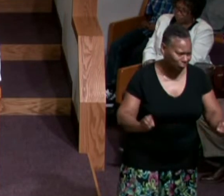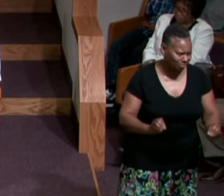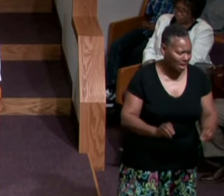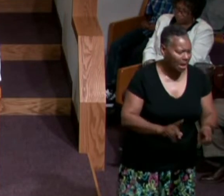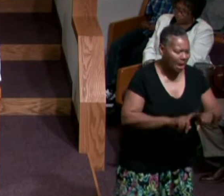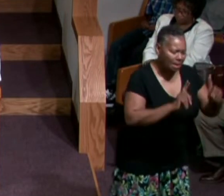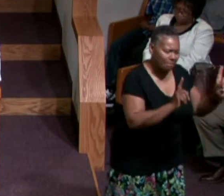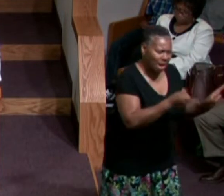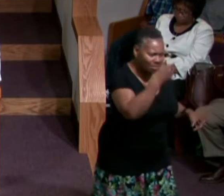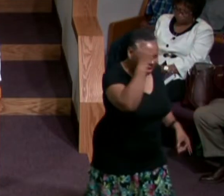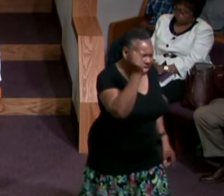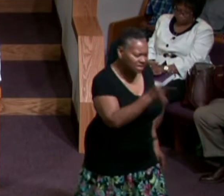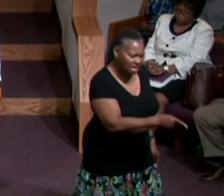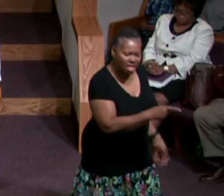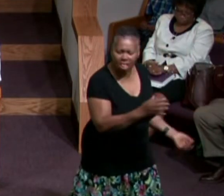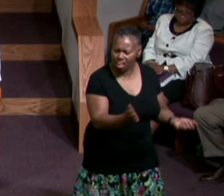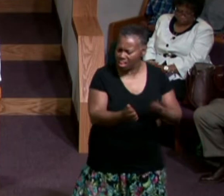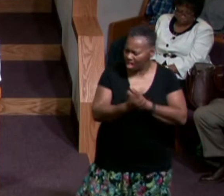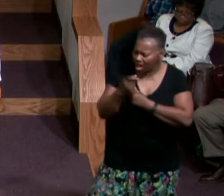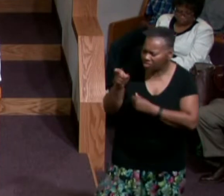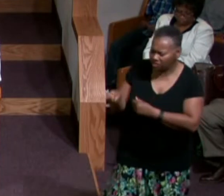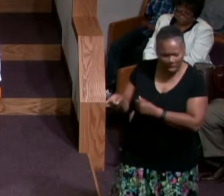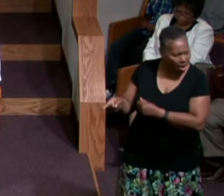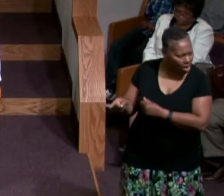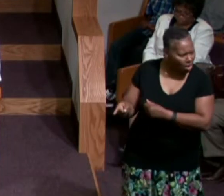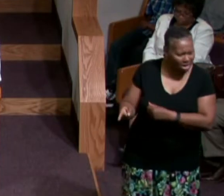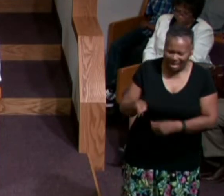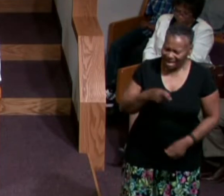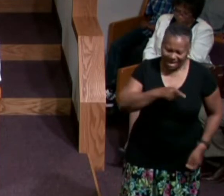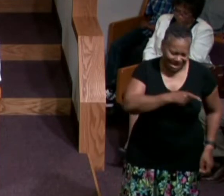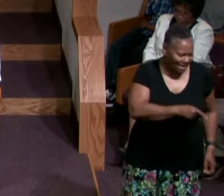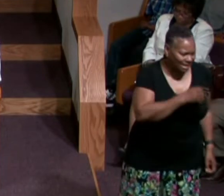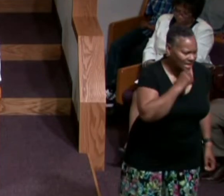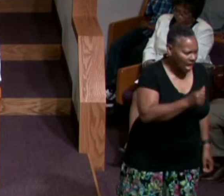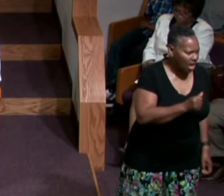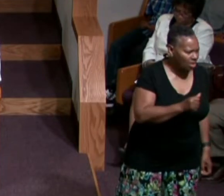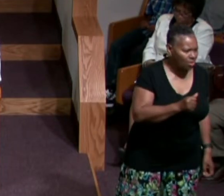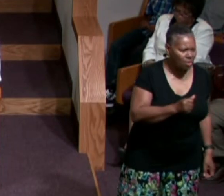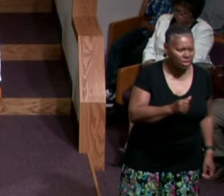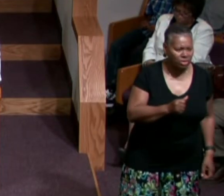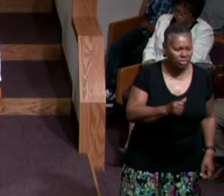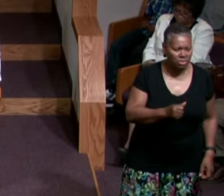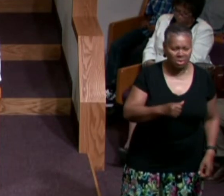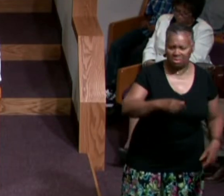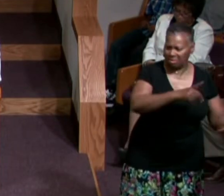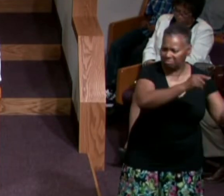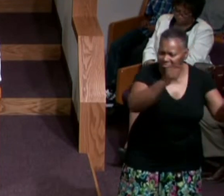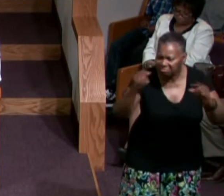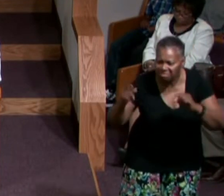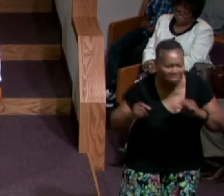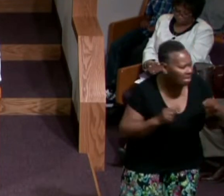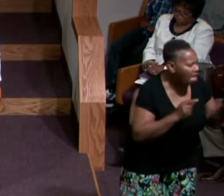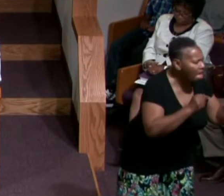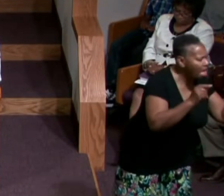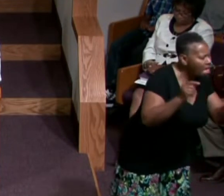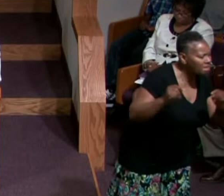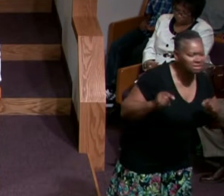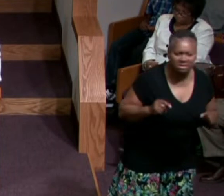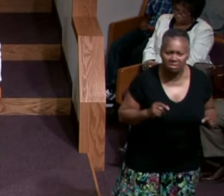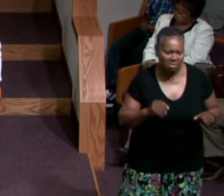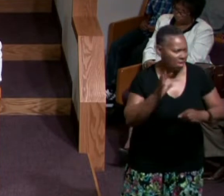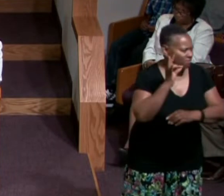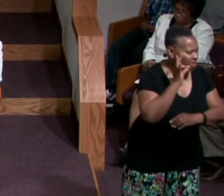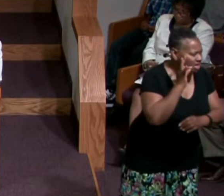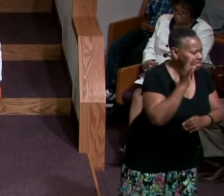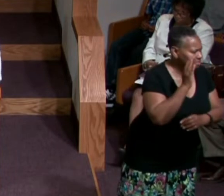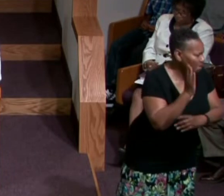because he truly loved his fiance, he wasn't going to promulgate their business on Facebook. He wasn't going to tweet it.